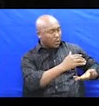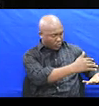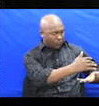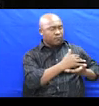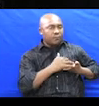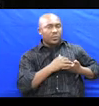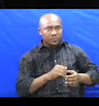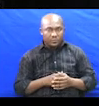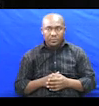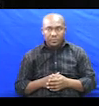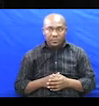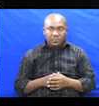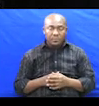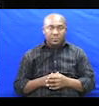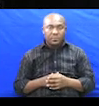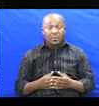Dear students,